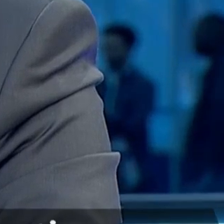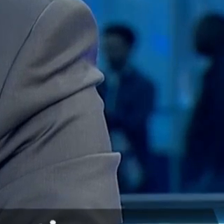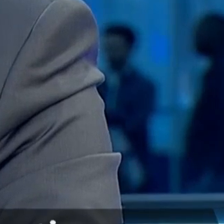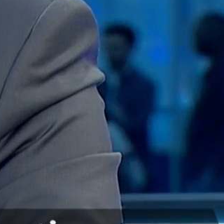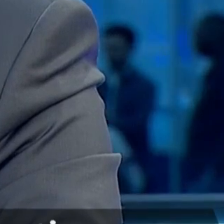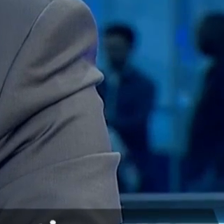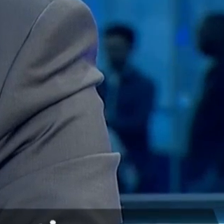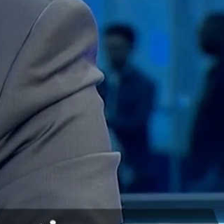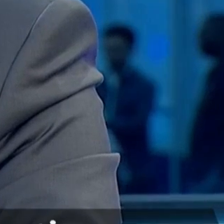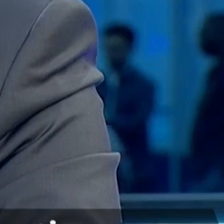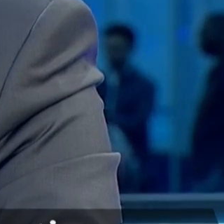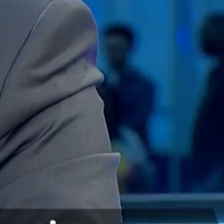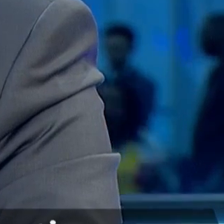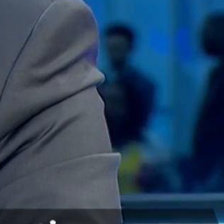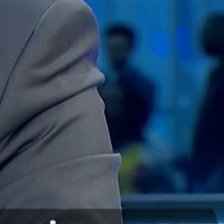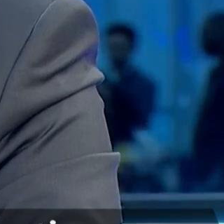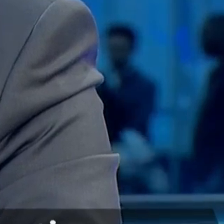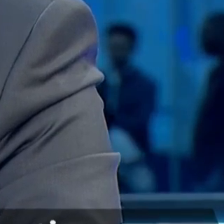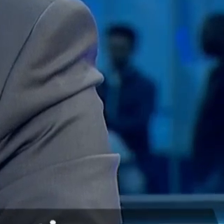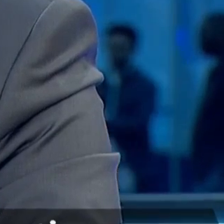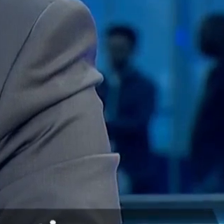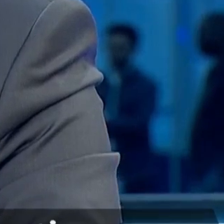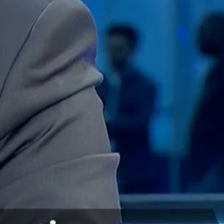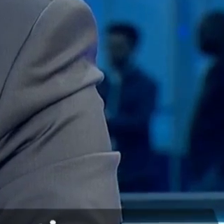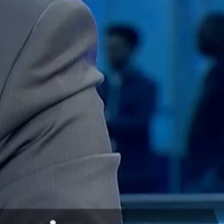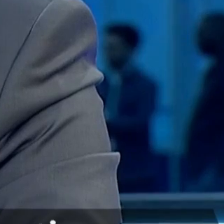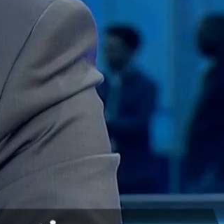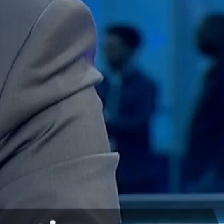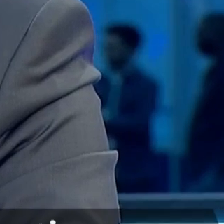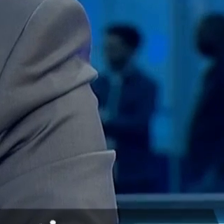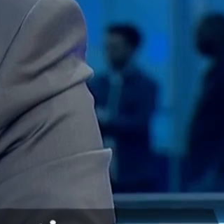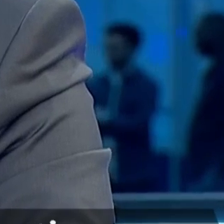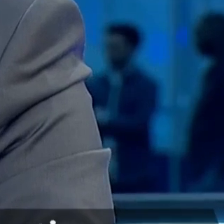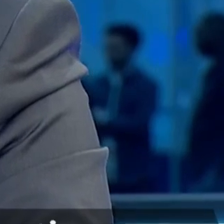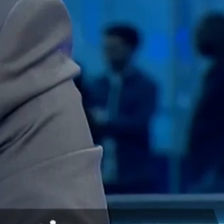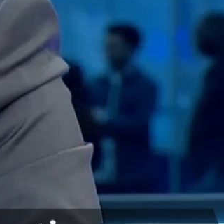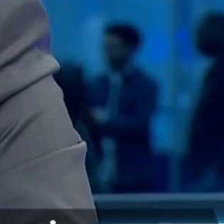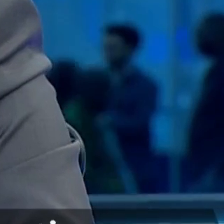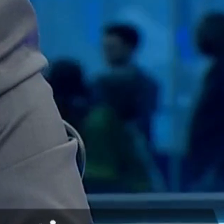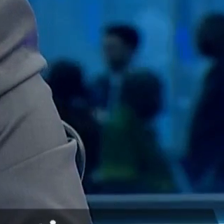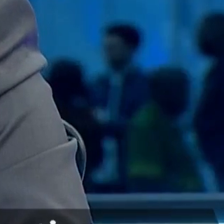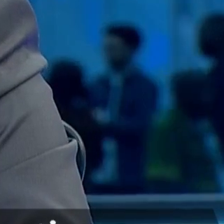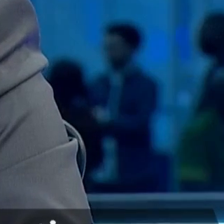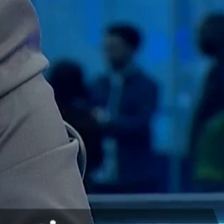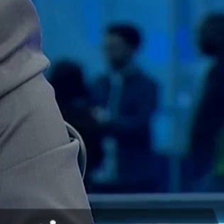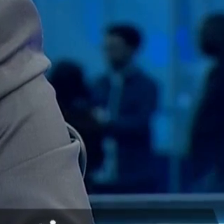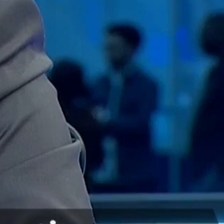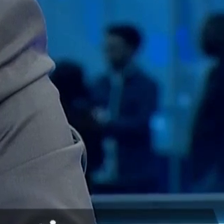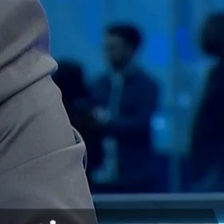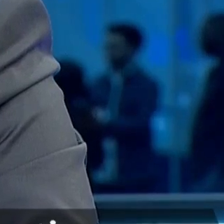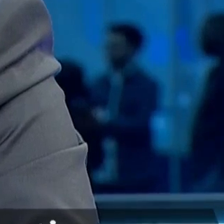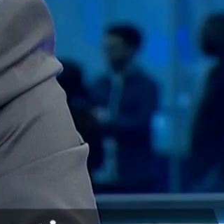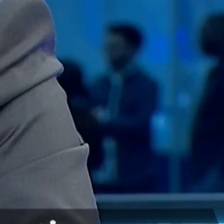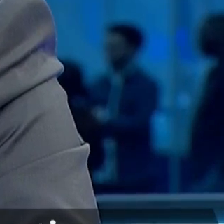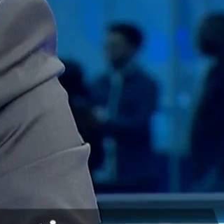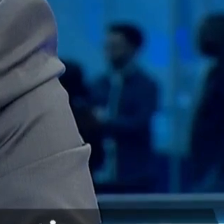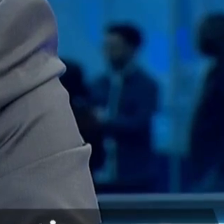if one is to look at the voting districts, okay, for ANC, currently they are sitting